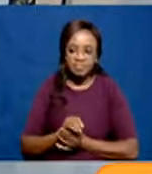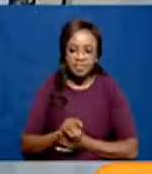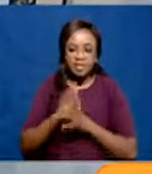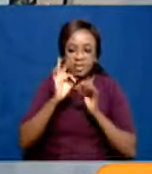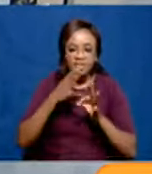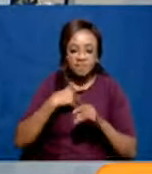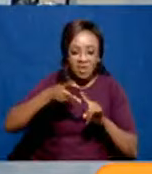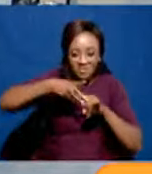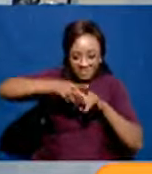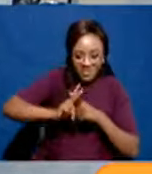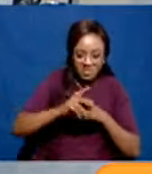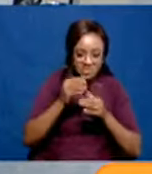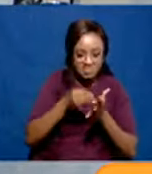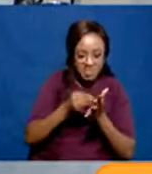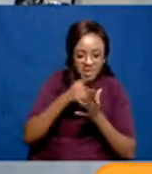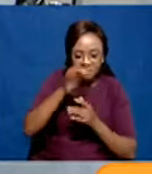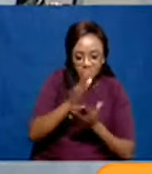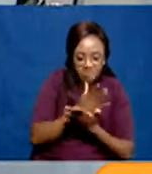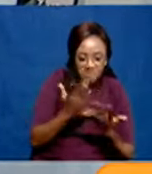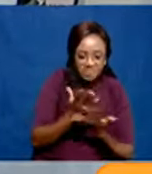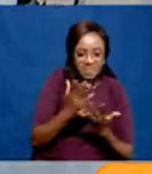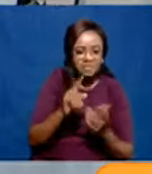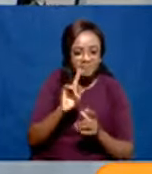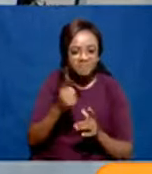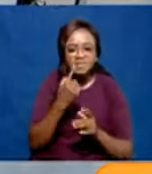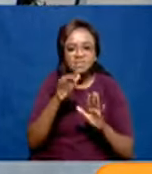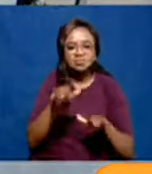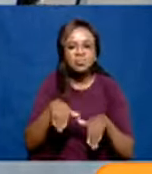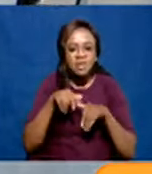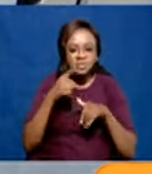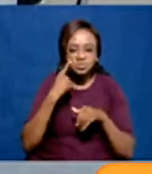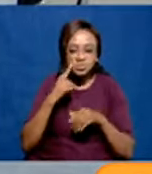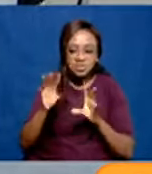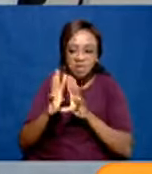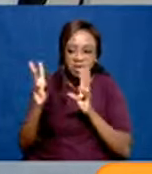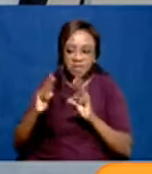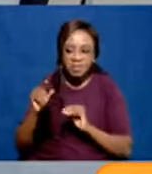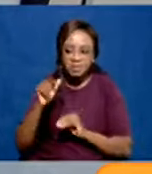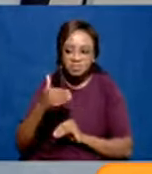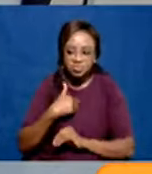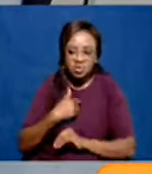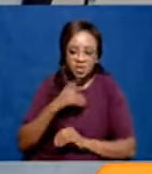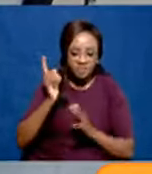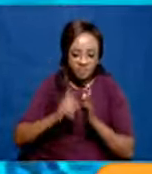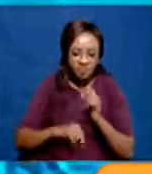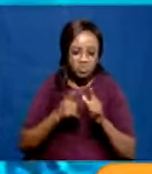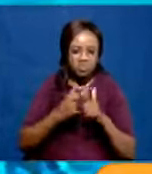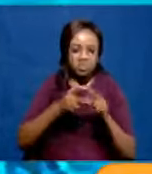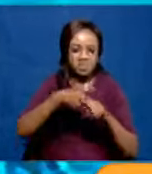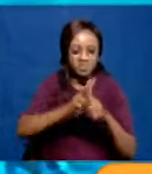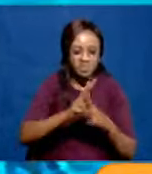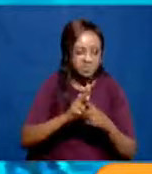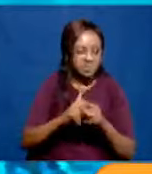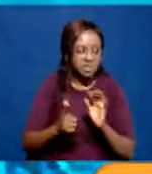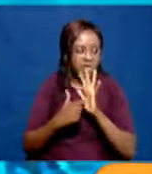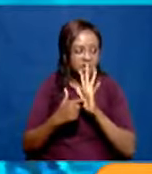on something, you can't fix a price without knowing what kind of budget you have, isn't it? Right? So the regulations, for